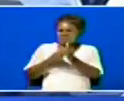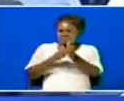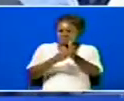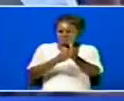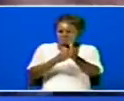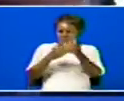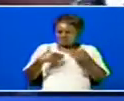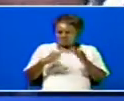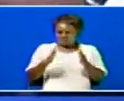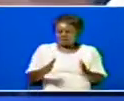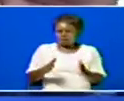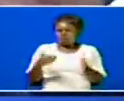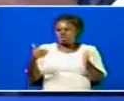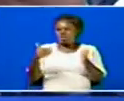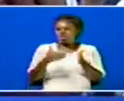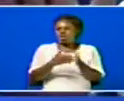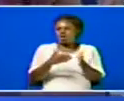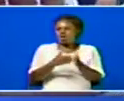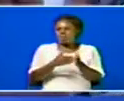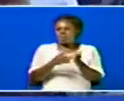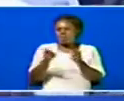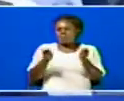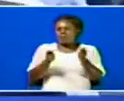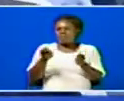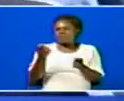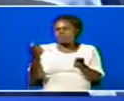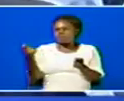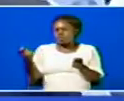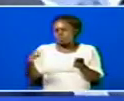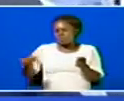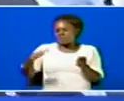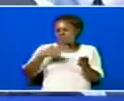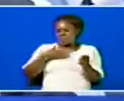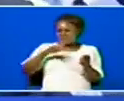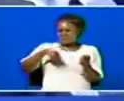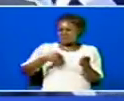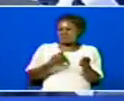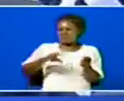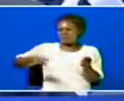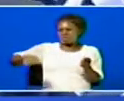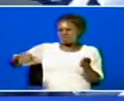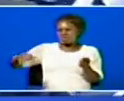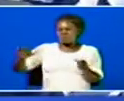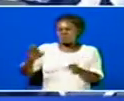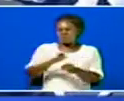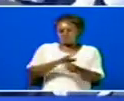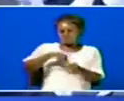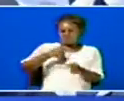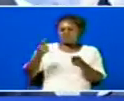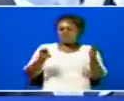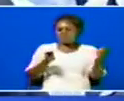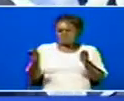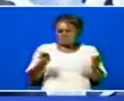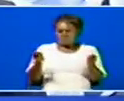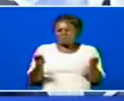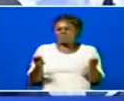zingine wawache kufanya micromanaging watu ya Uasin Gishu. Sisi ni county ambayo tunaweza kumaliza kufanya